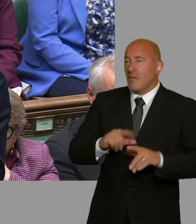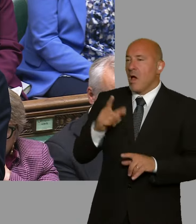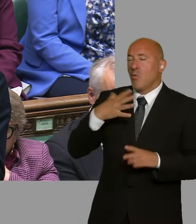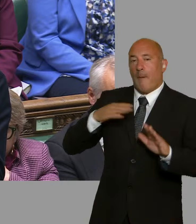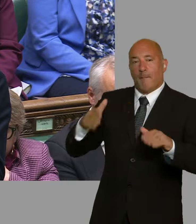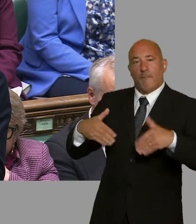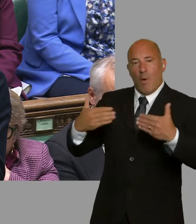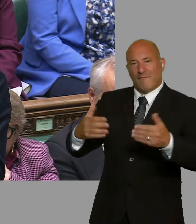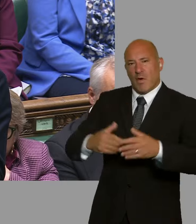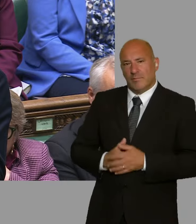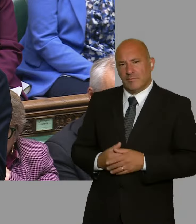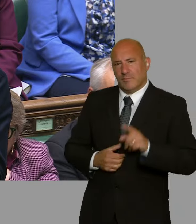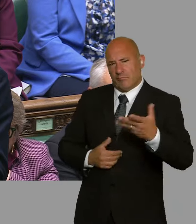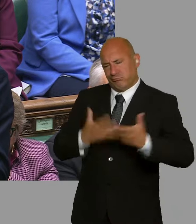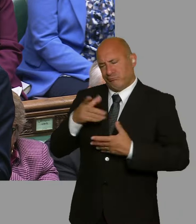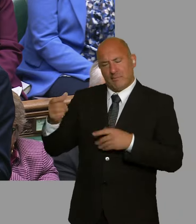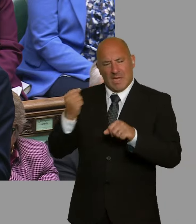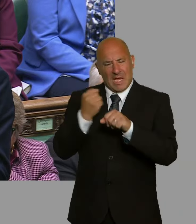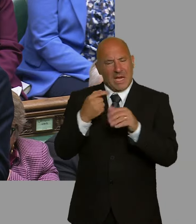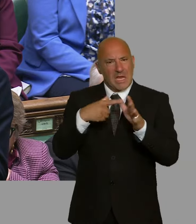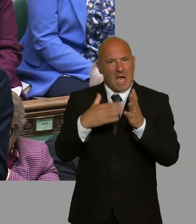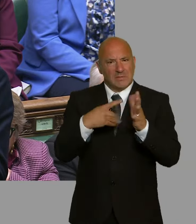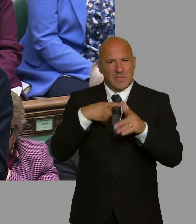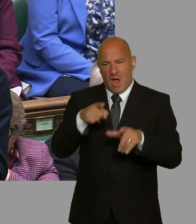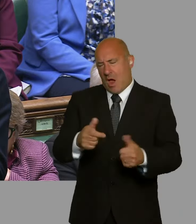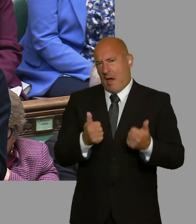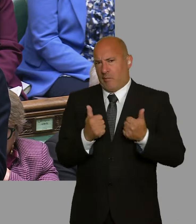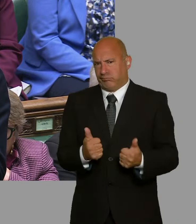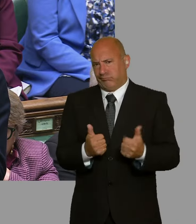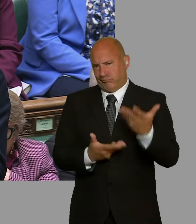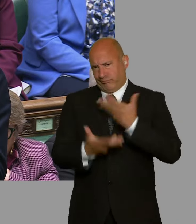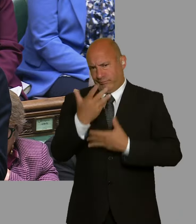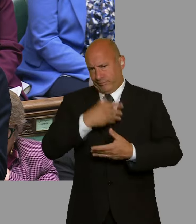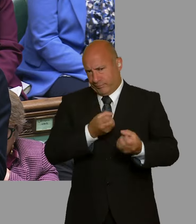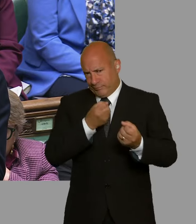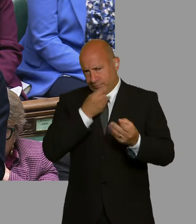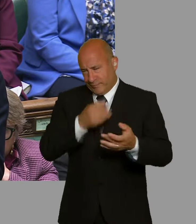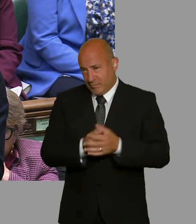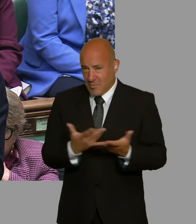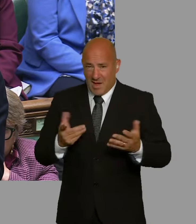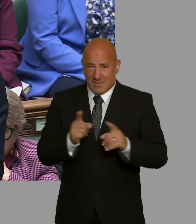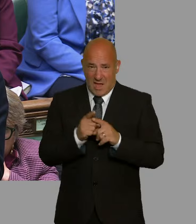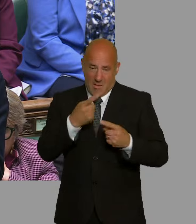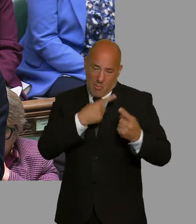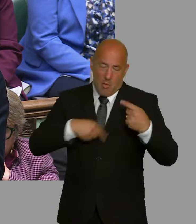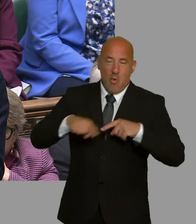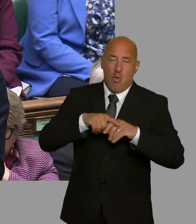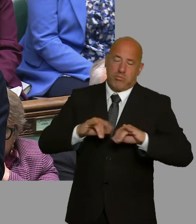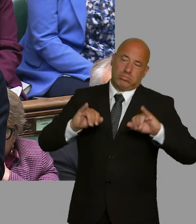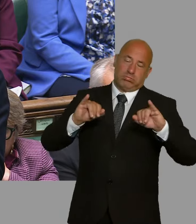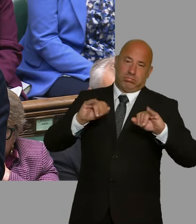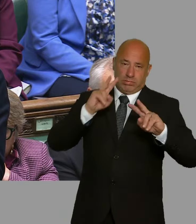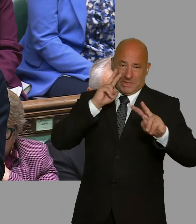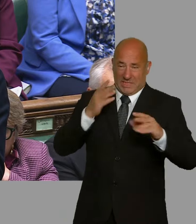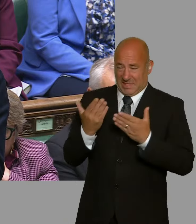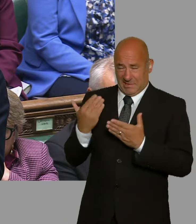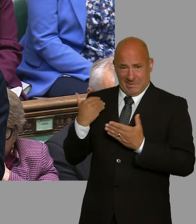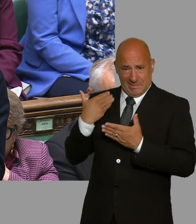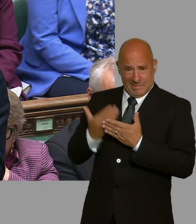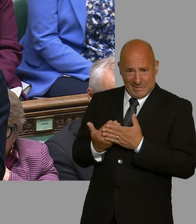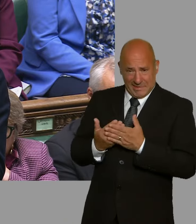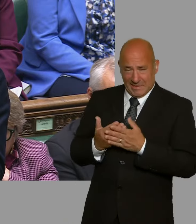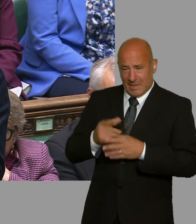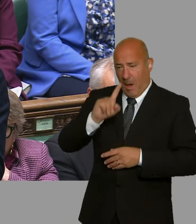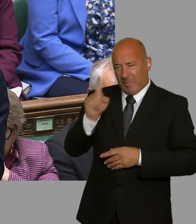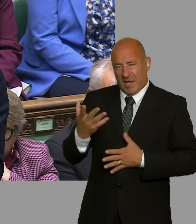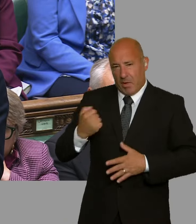for food, water and medicine met with chaos and violence. The US-Israeli programme is clearly